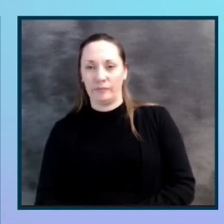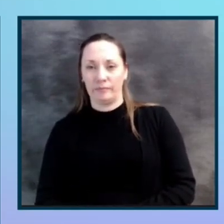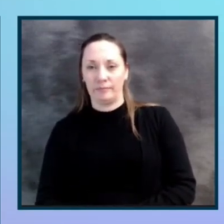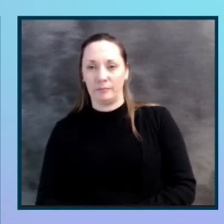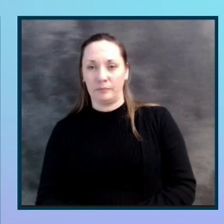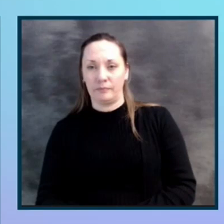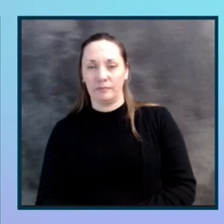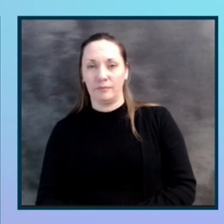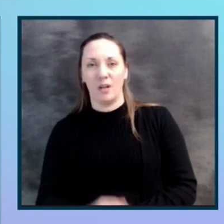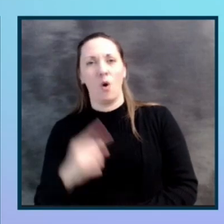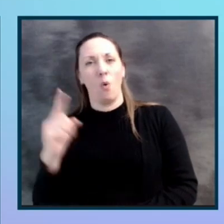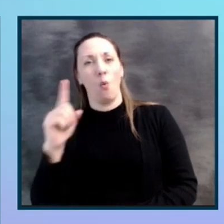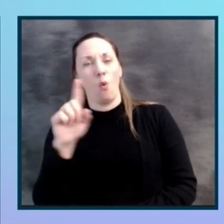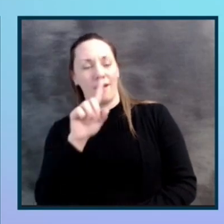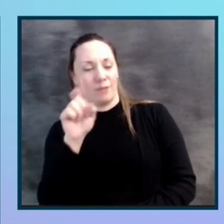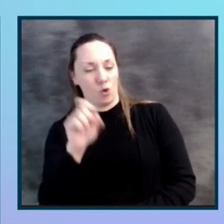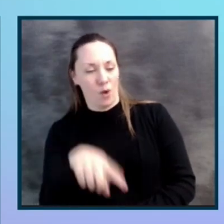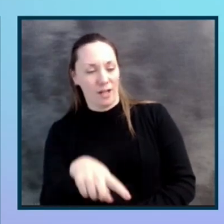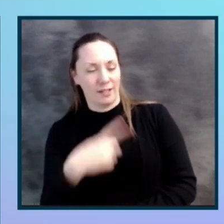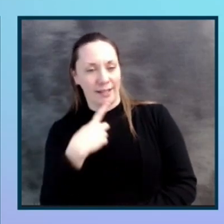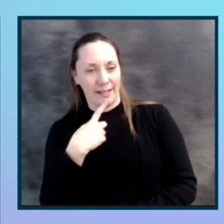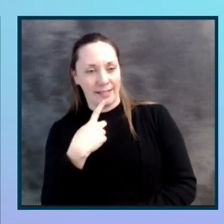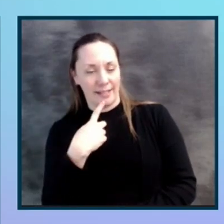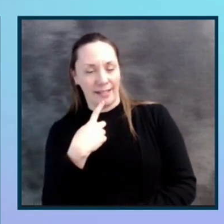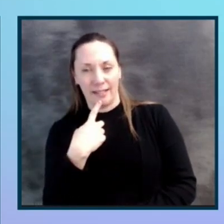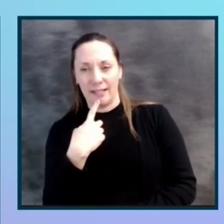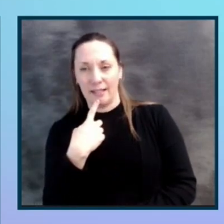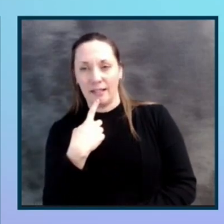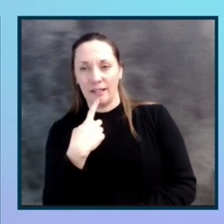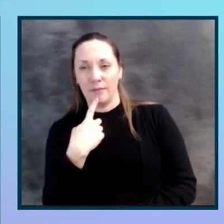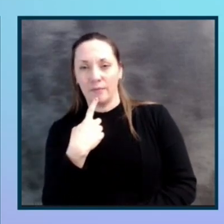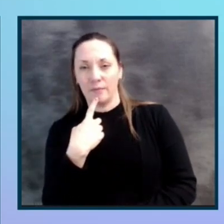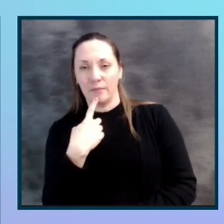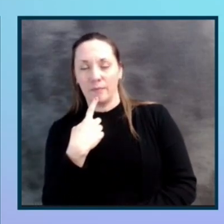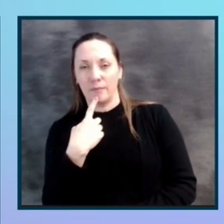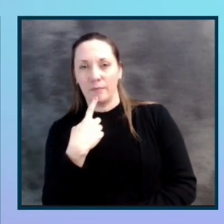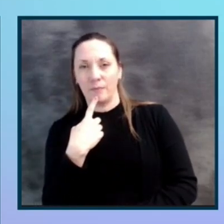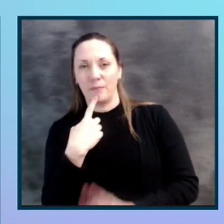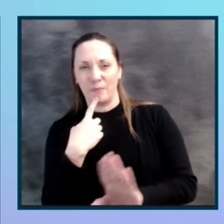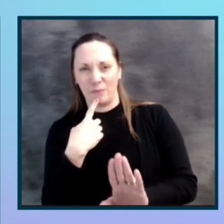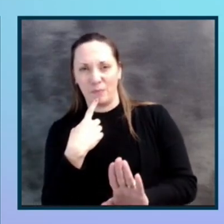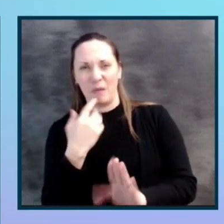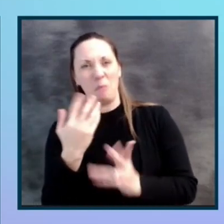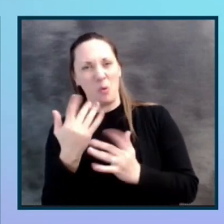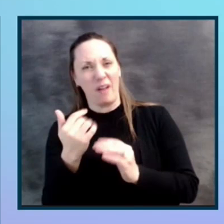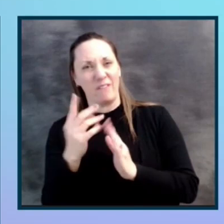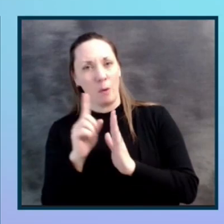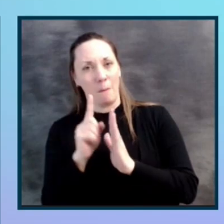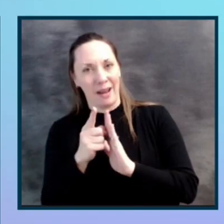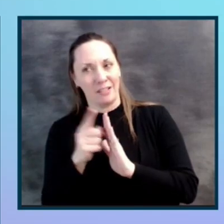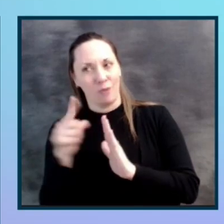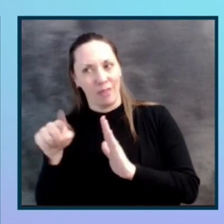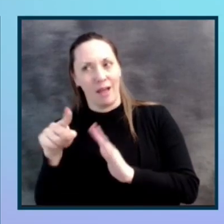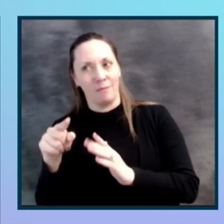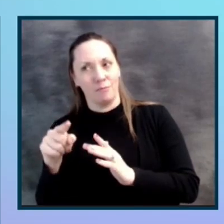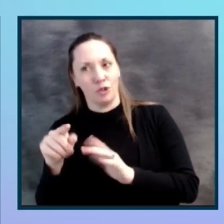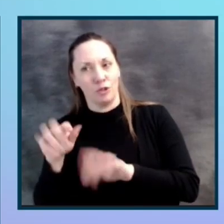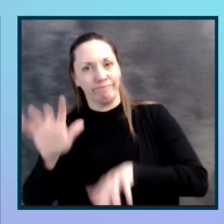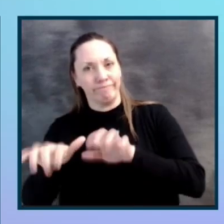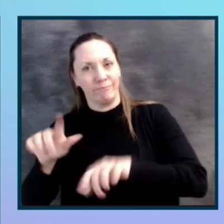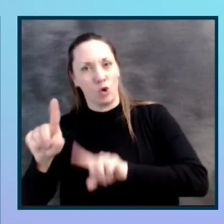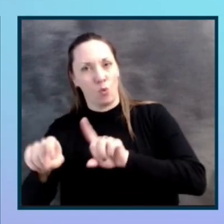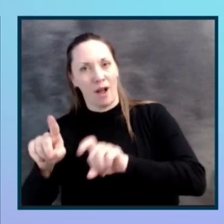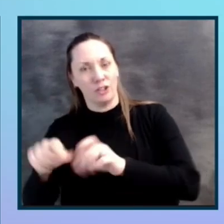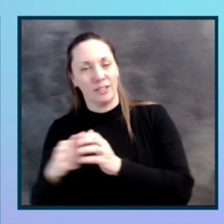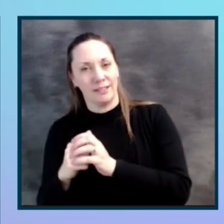Out of our questions, let's see which ones. I'm going to give people just a second to upvote the questions that they are